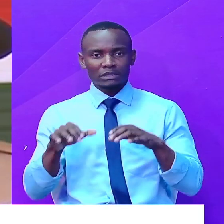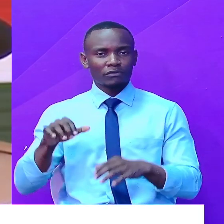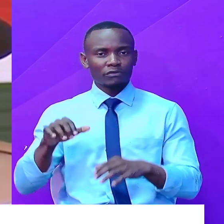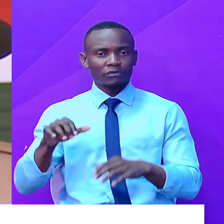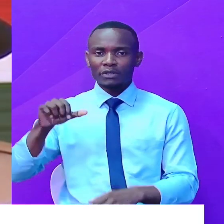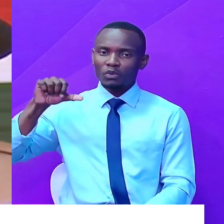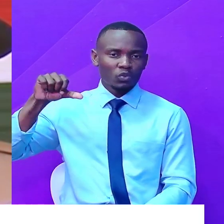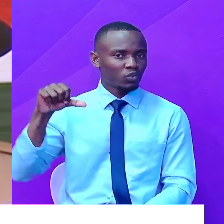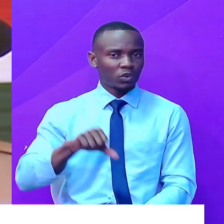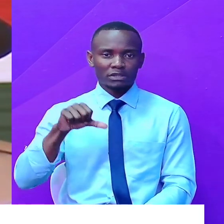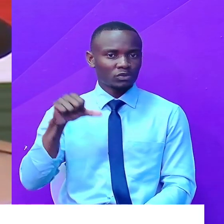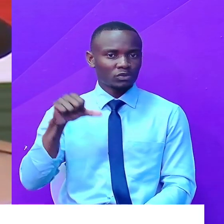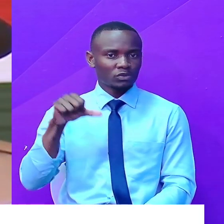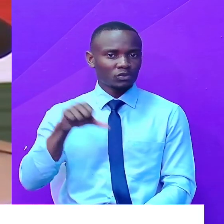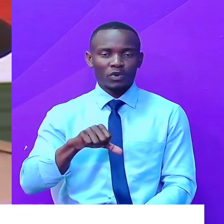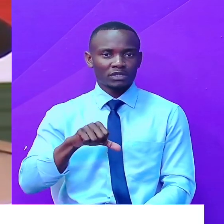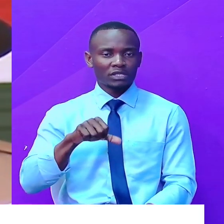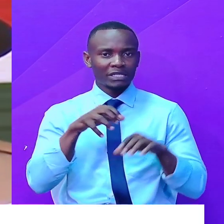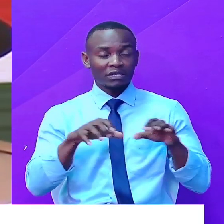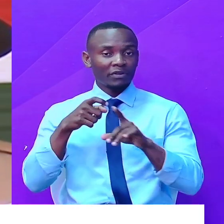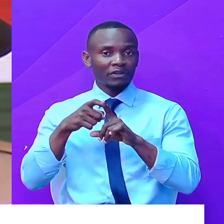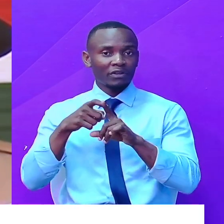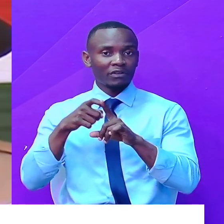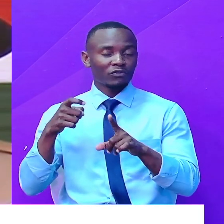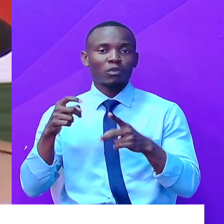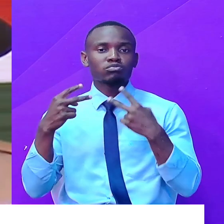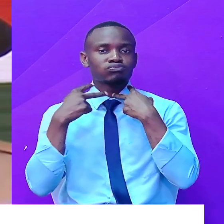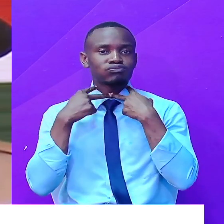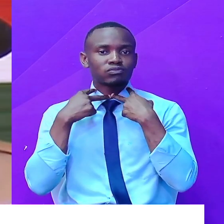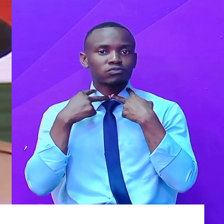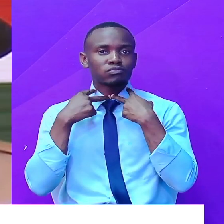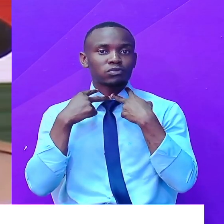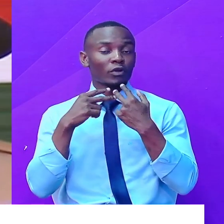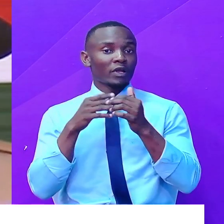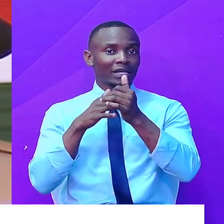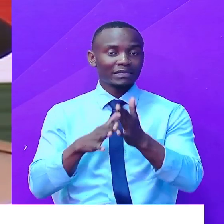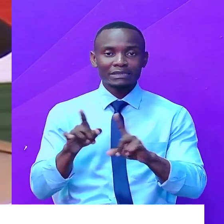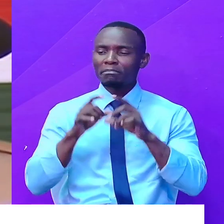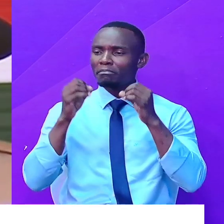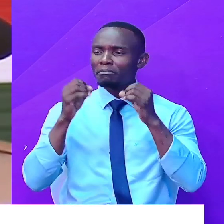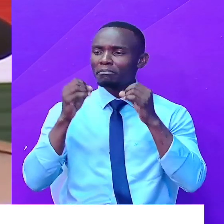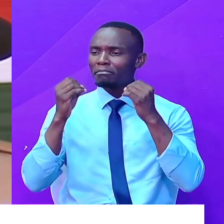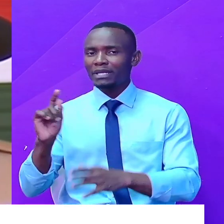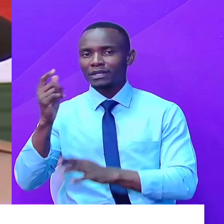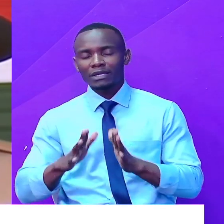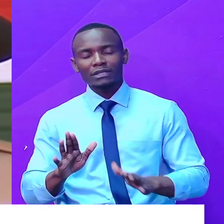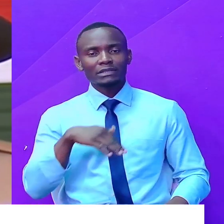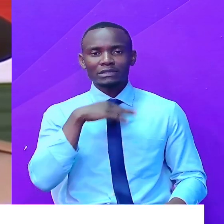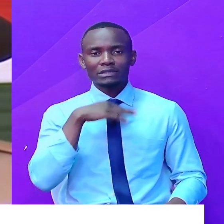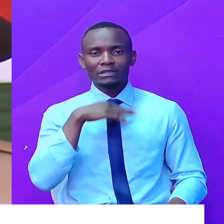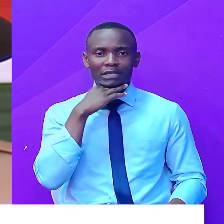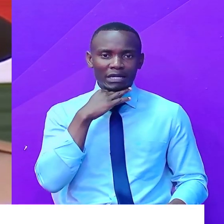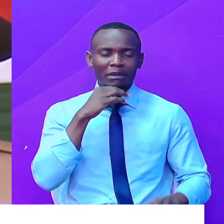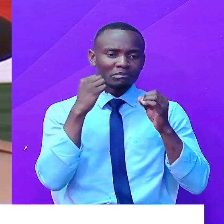power, leading to the death of thousands of Kenyans, countless arrests, torture, and